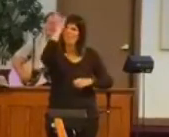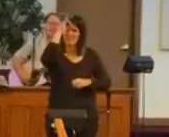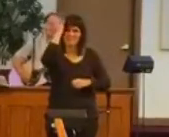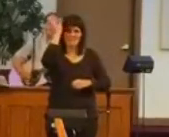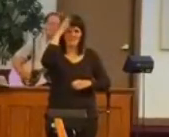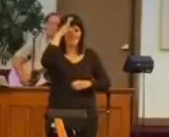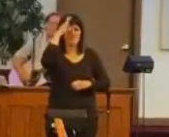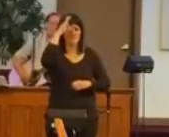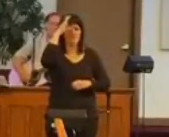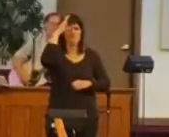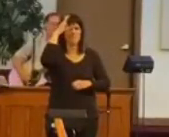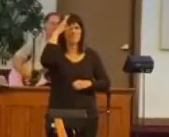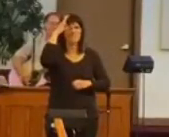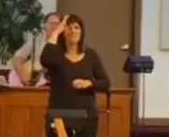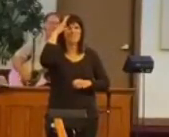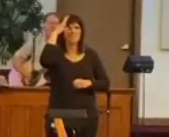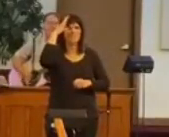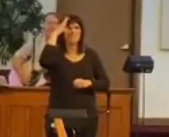wisdom.